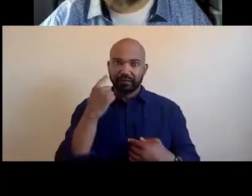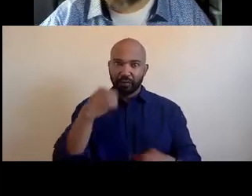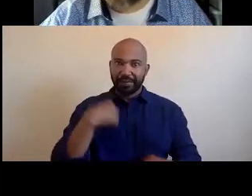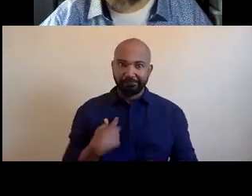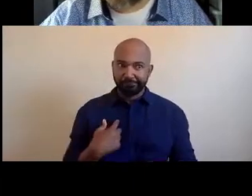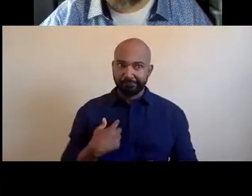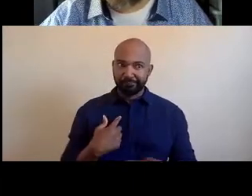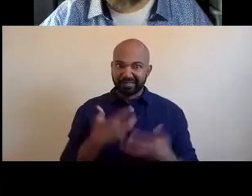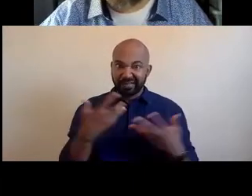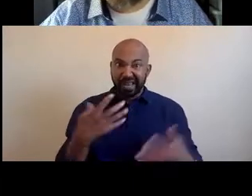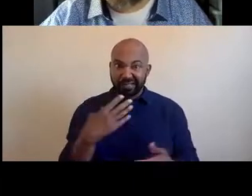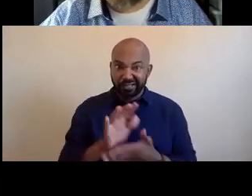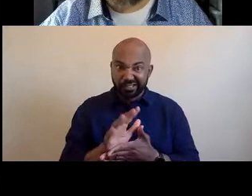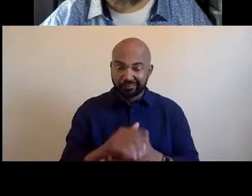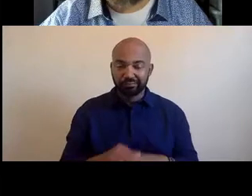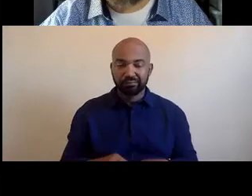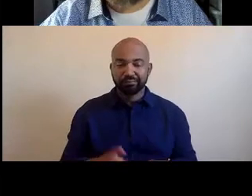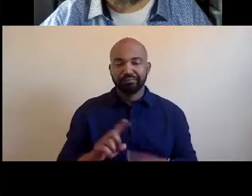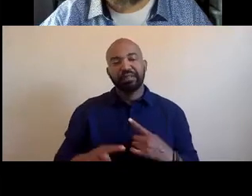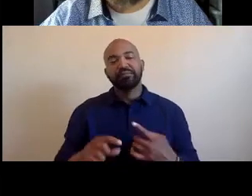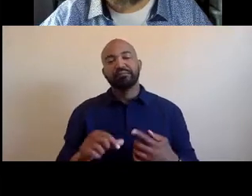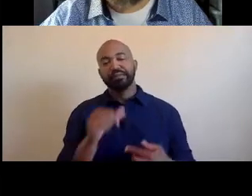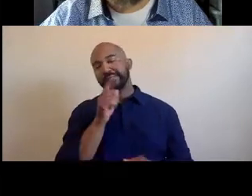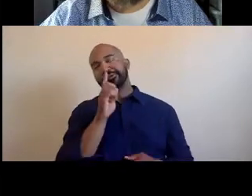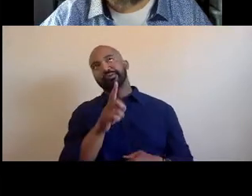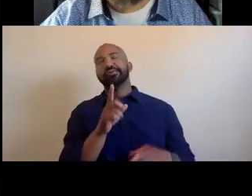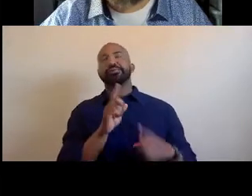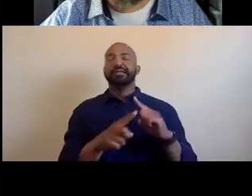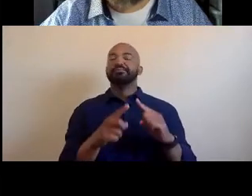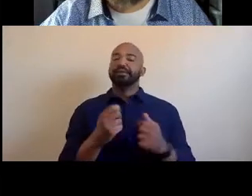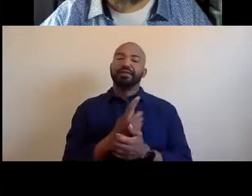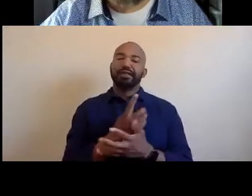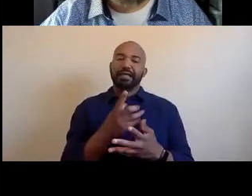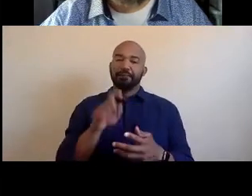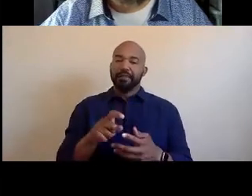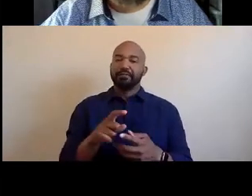you know, it's all about moderation and whatnot.